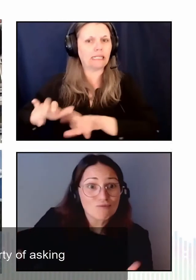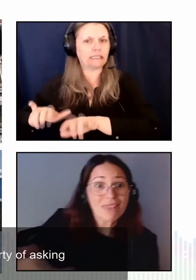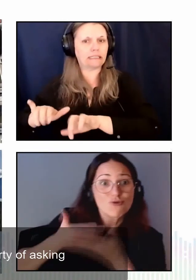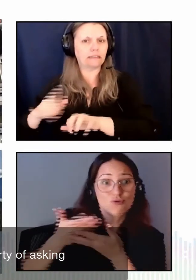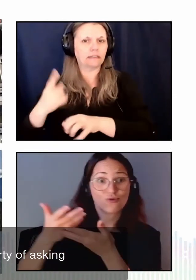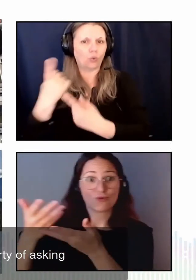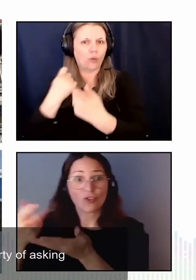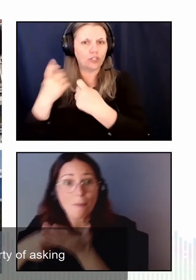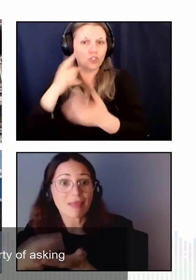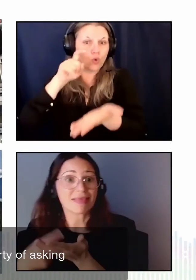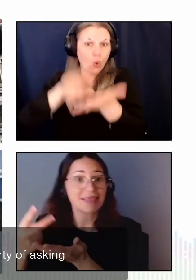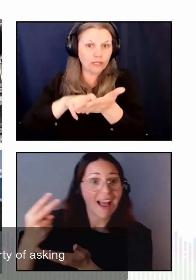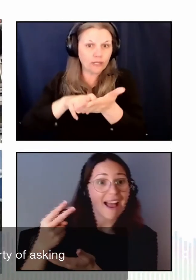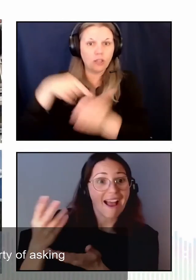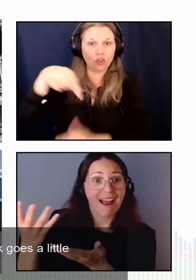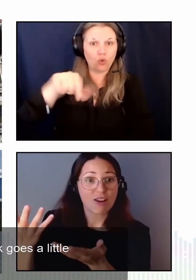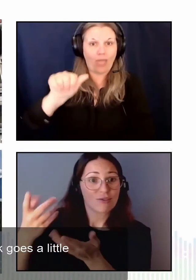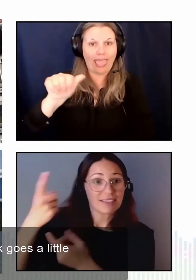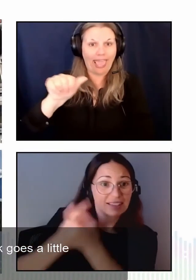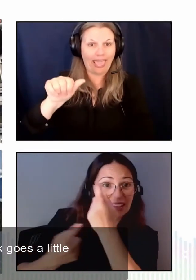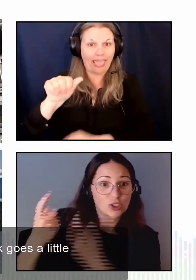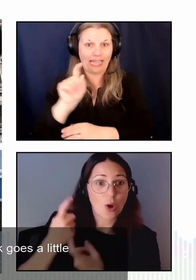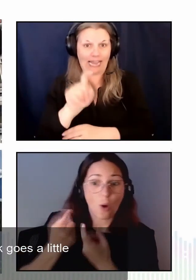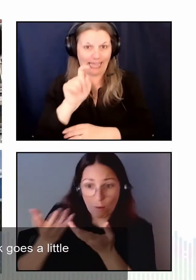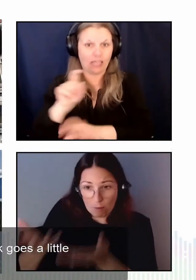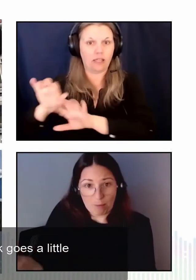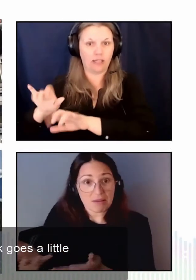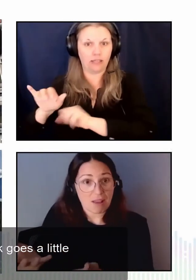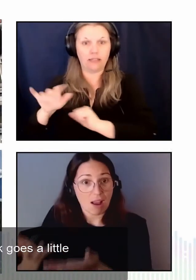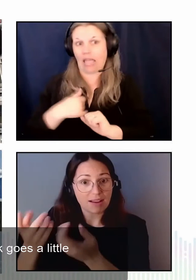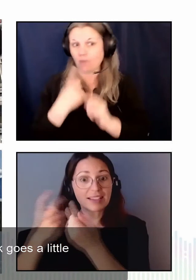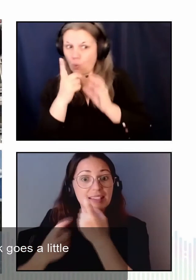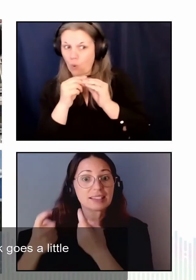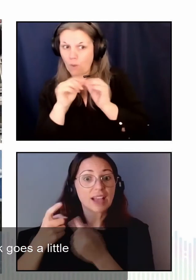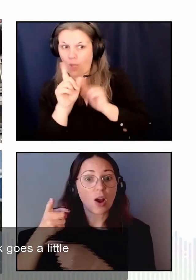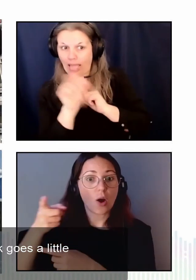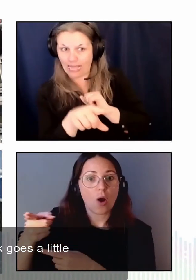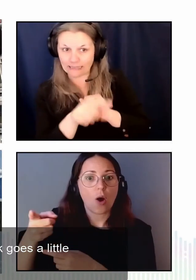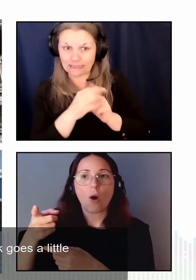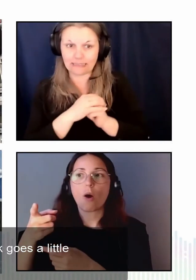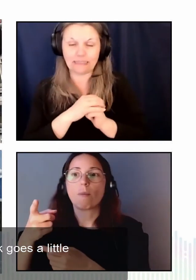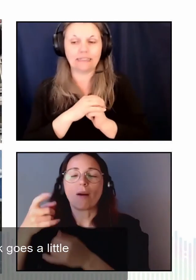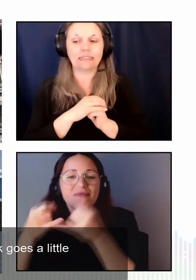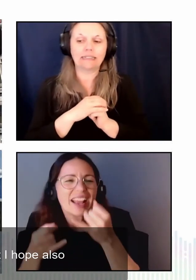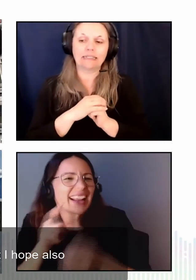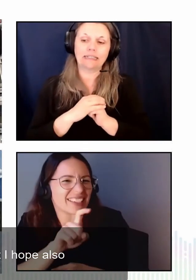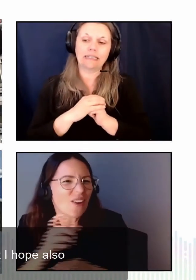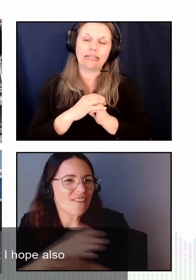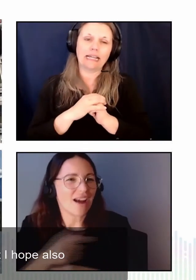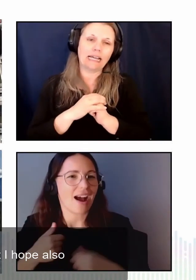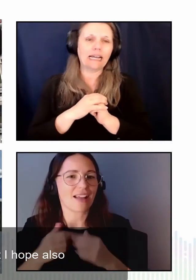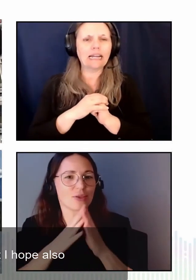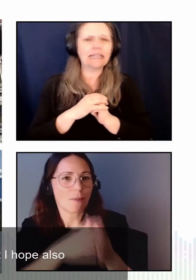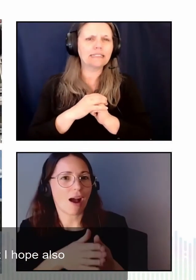box. I'm going to take the liberty of asking you one more question, Ethel, which I think it goes a little bit beyond the focus